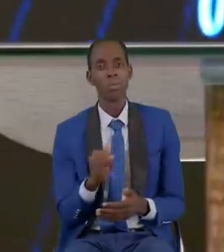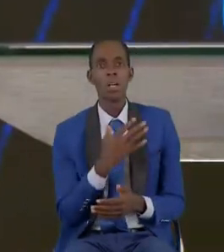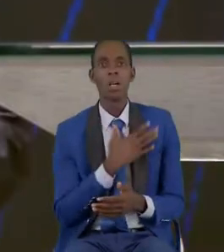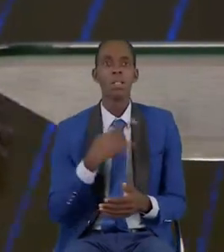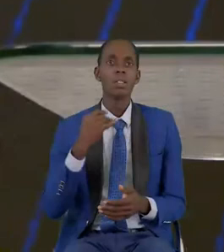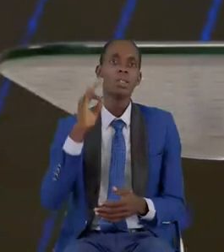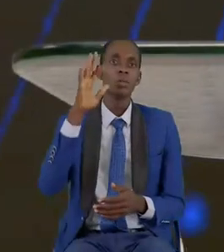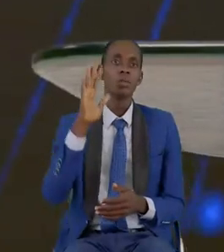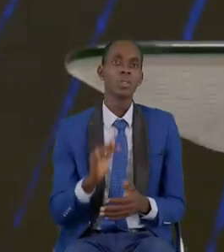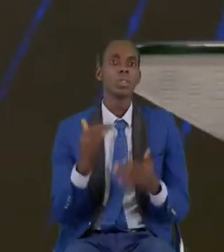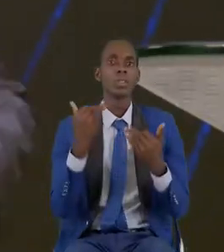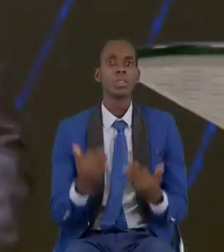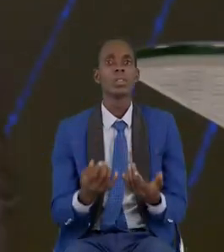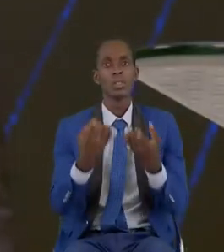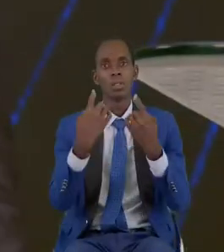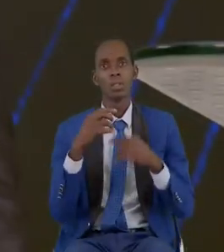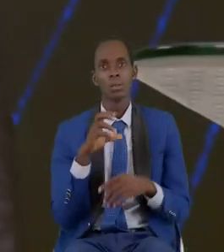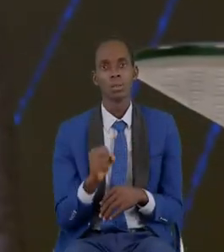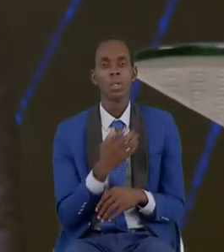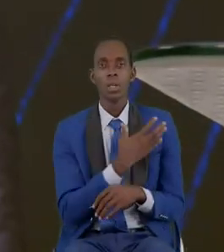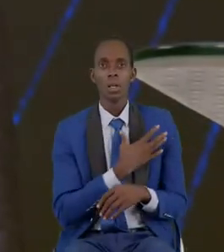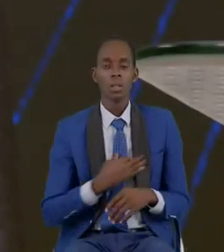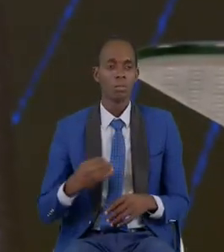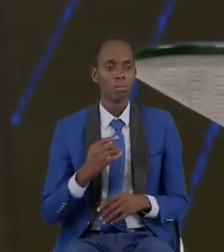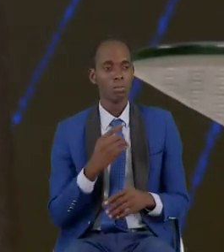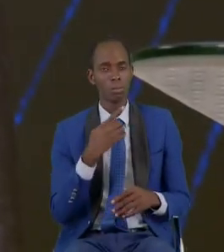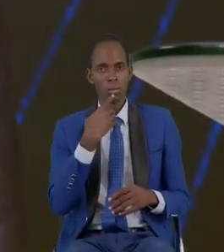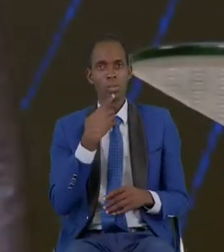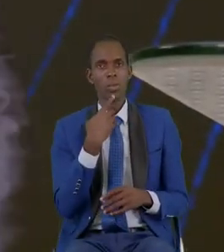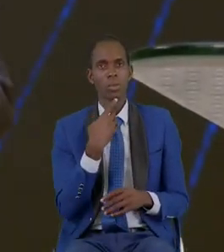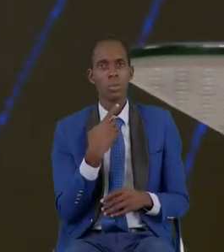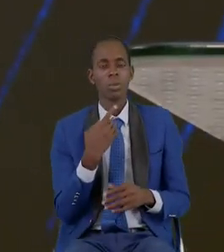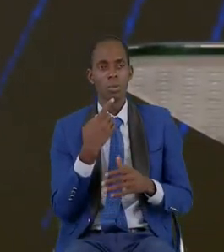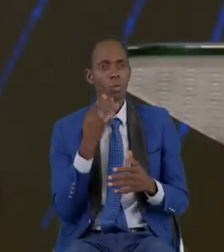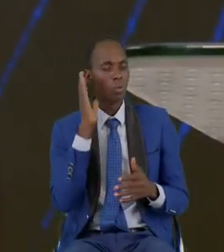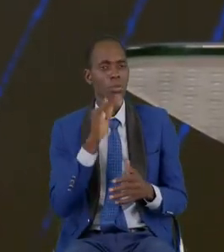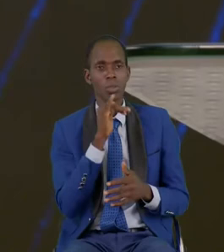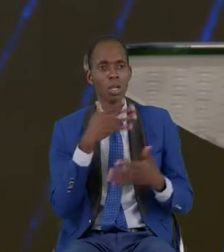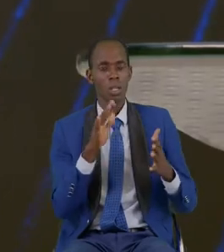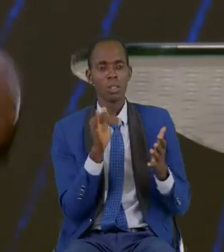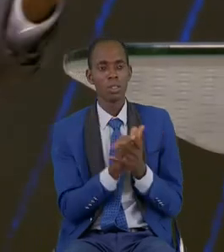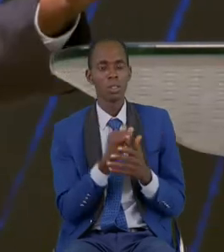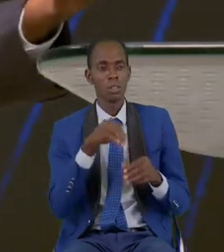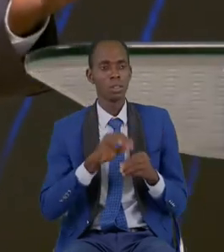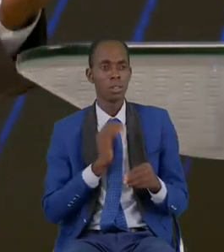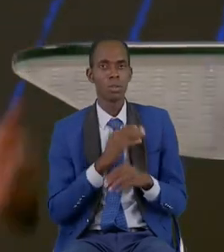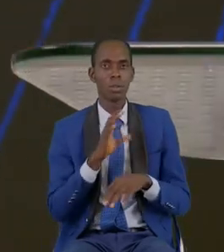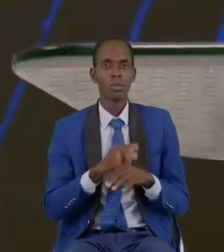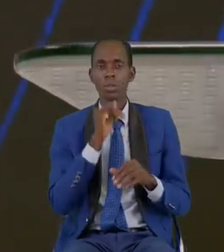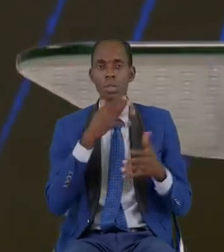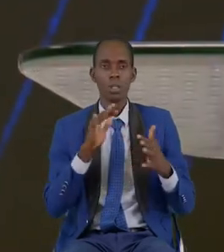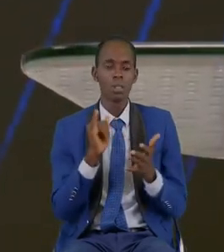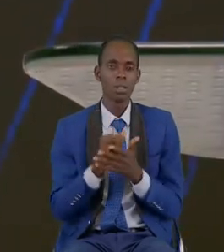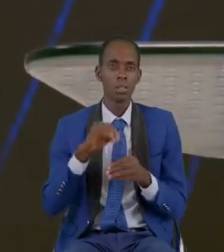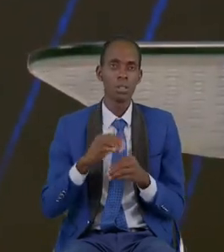now comes and boldly he says, we won't have that in our church, we won't have that in the kingdom, we won't have that